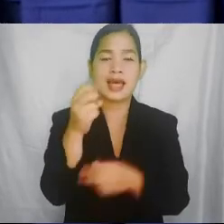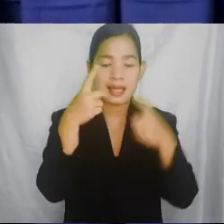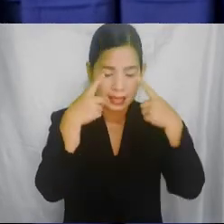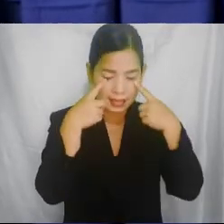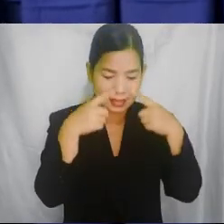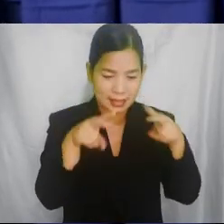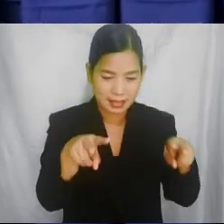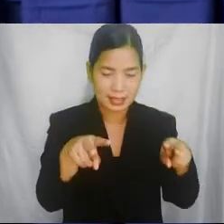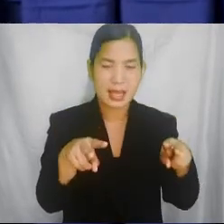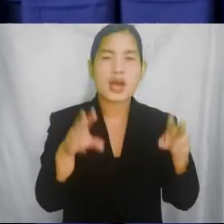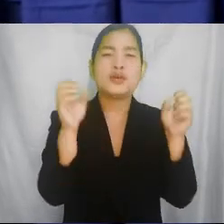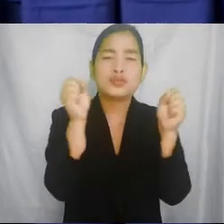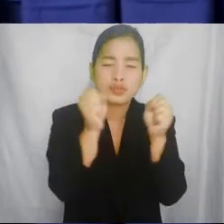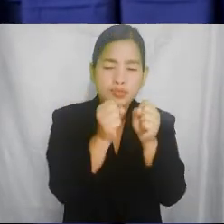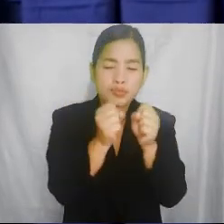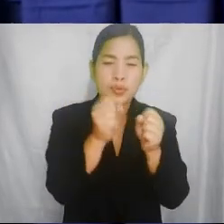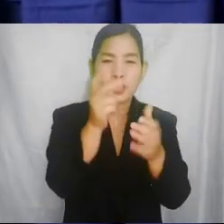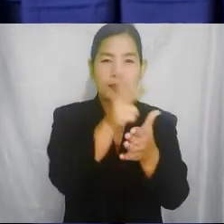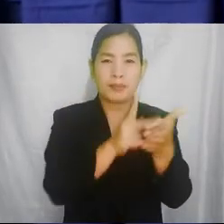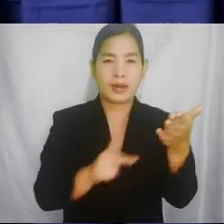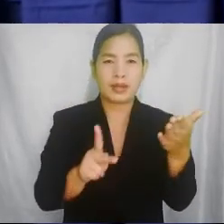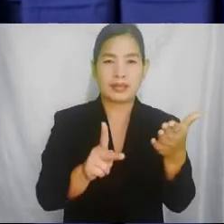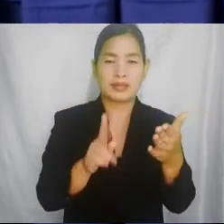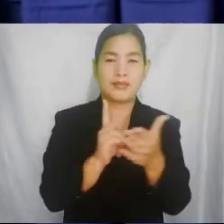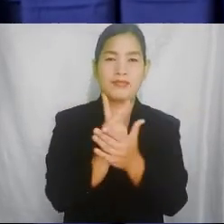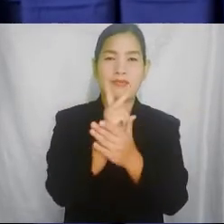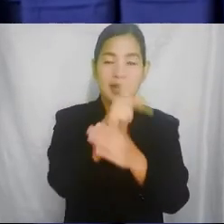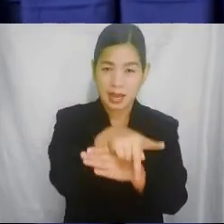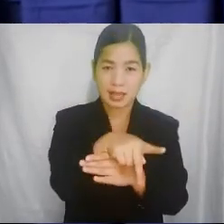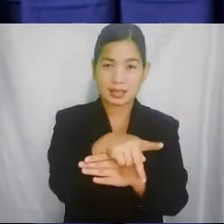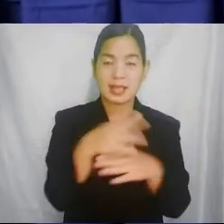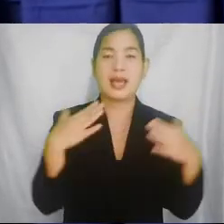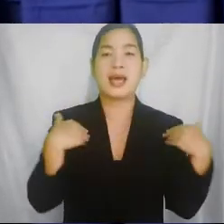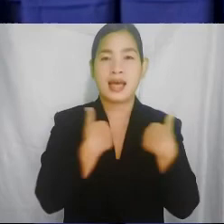plants, animals, and fungi.